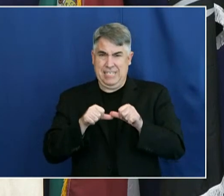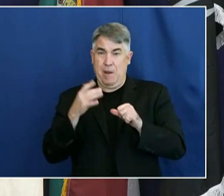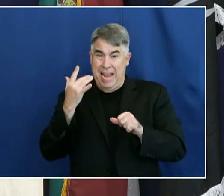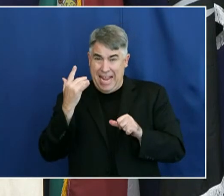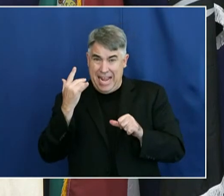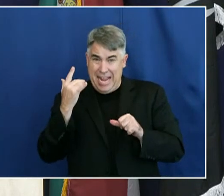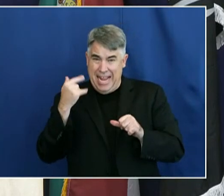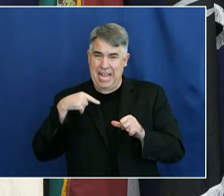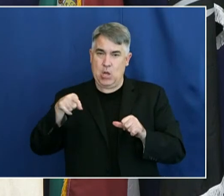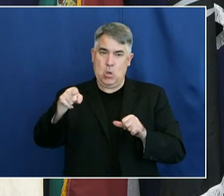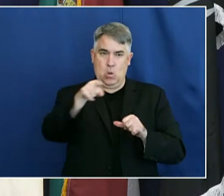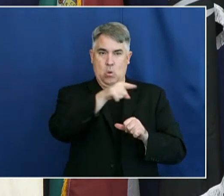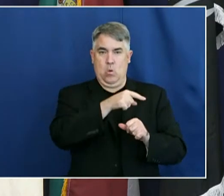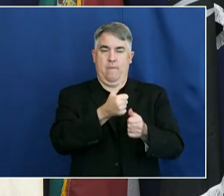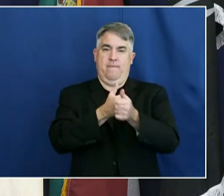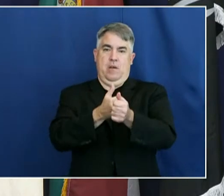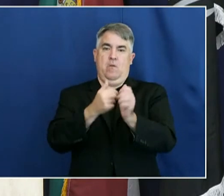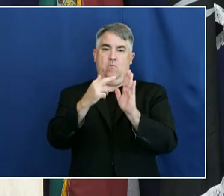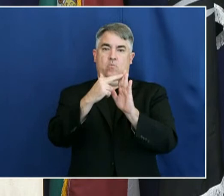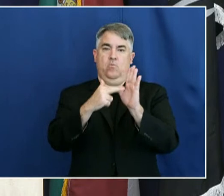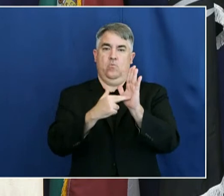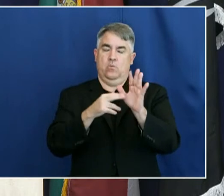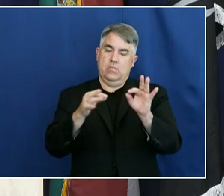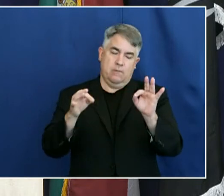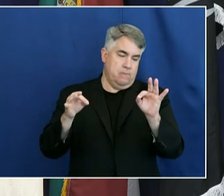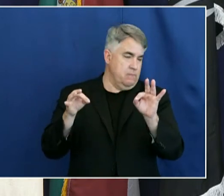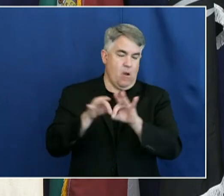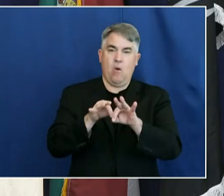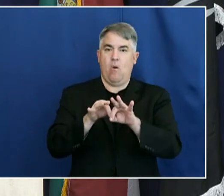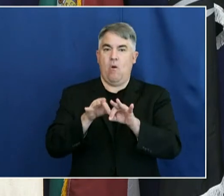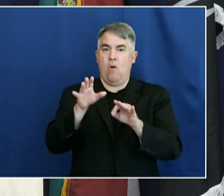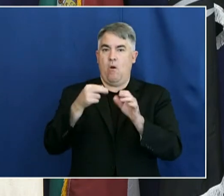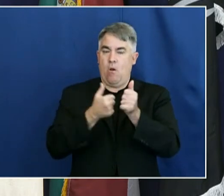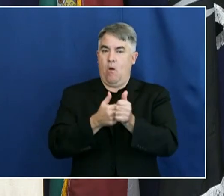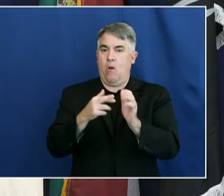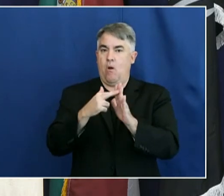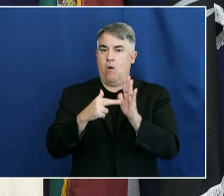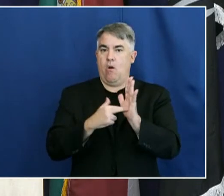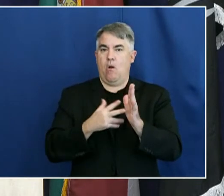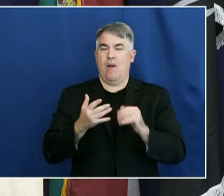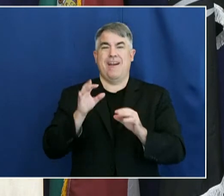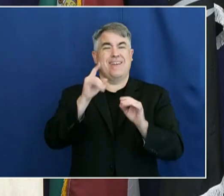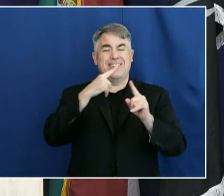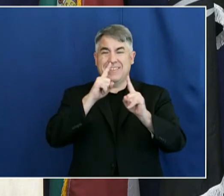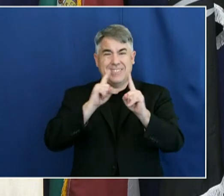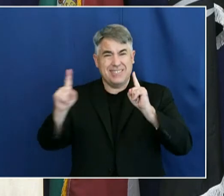caution. We continue to embrace utilizing the mask and face covering. We continue to